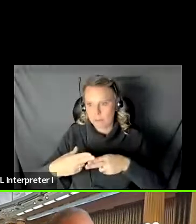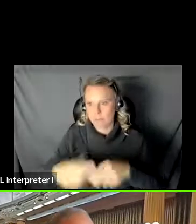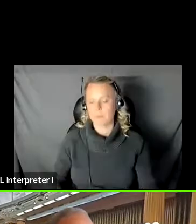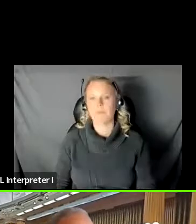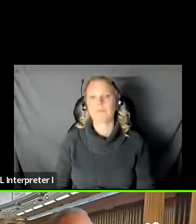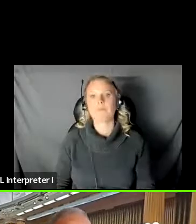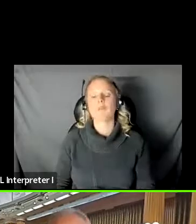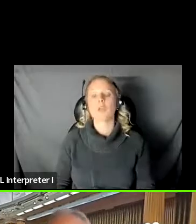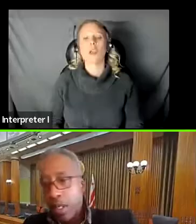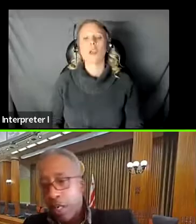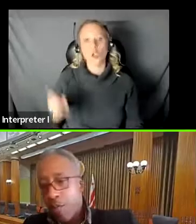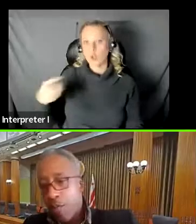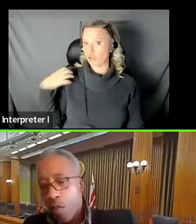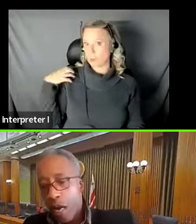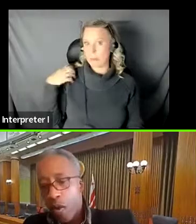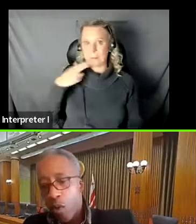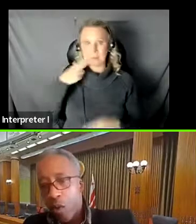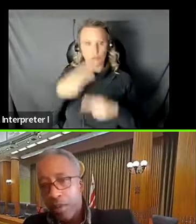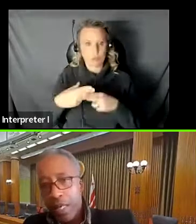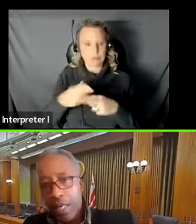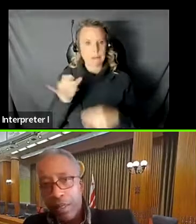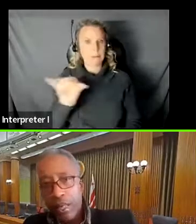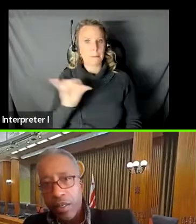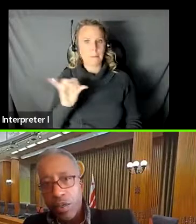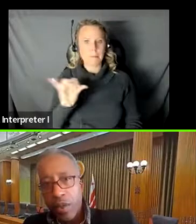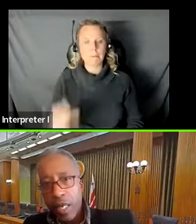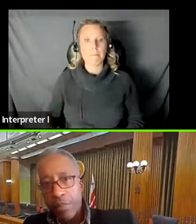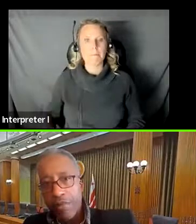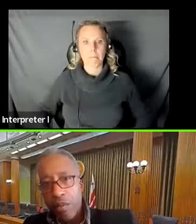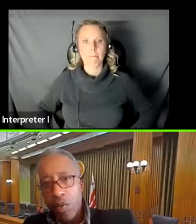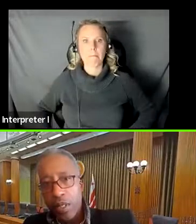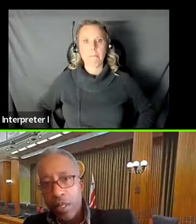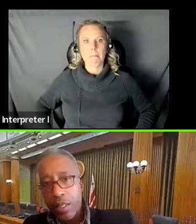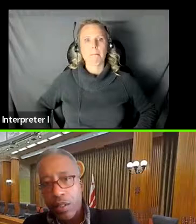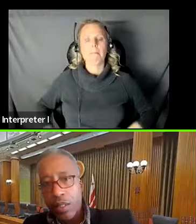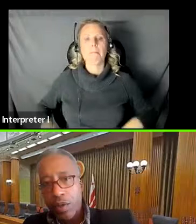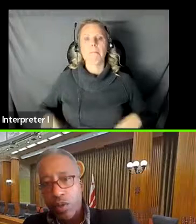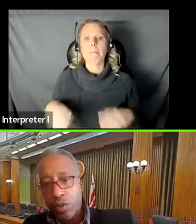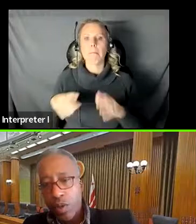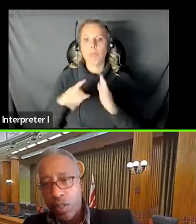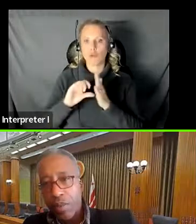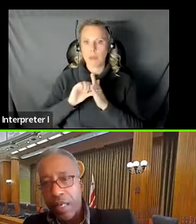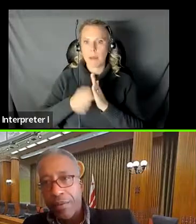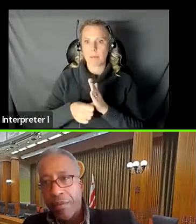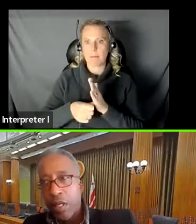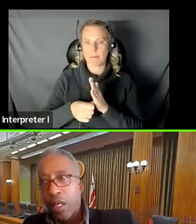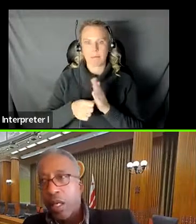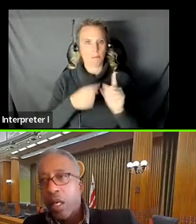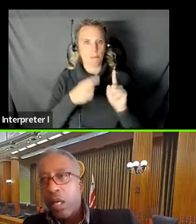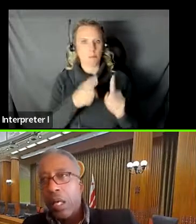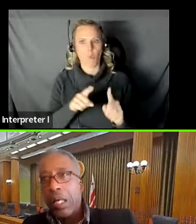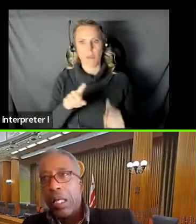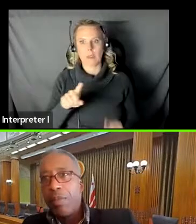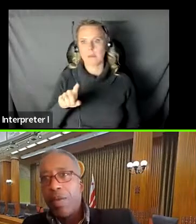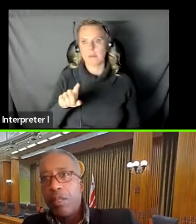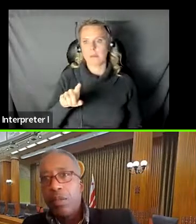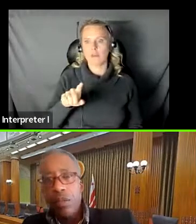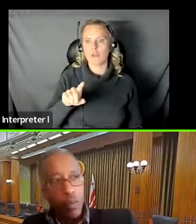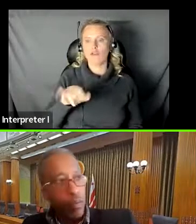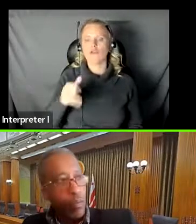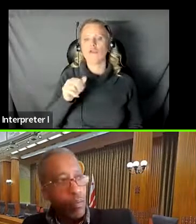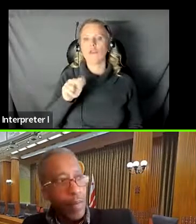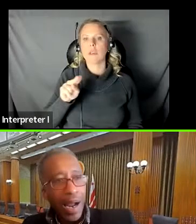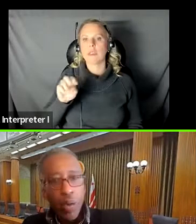have stated, Chairman. I will say, and just to amplify a point that Janice Lewis George has made, as much